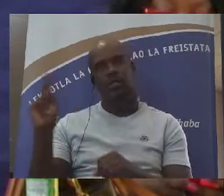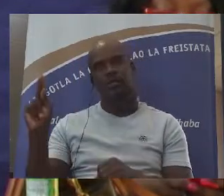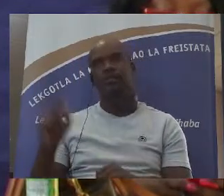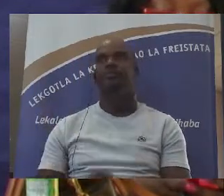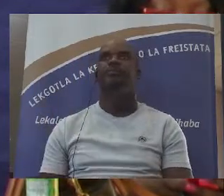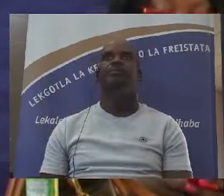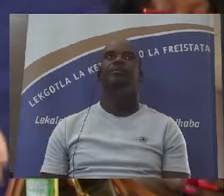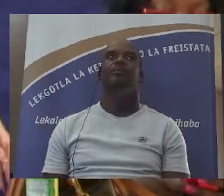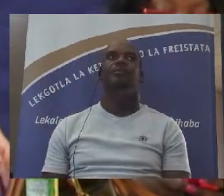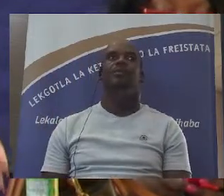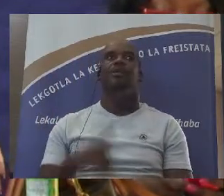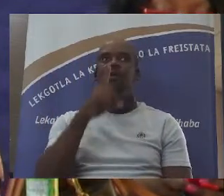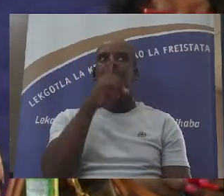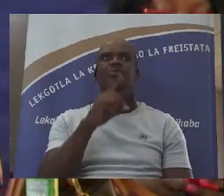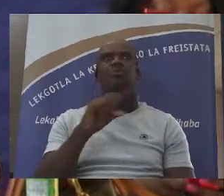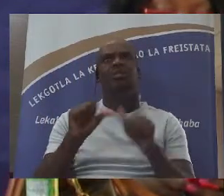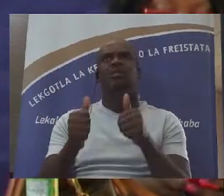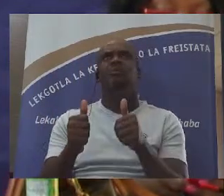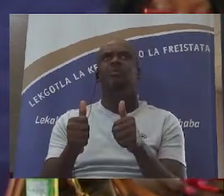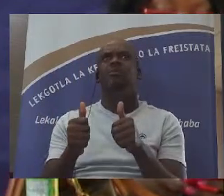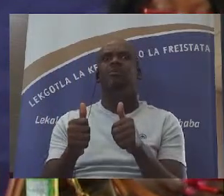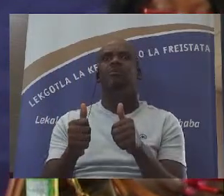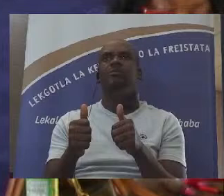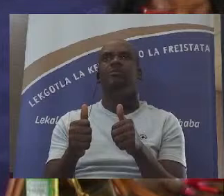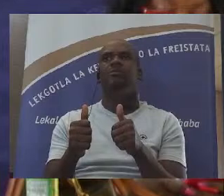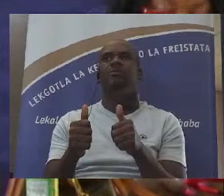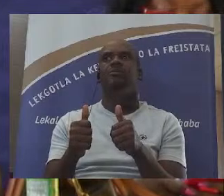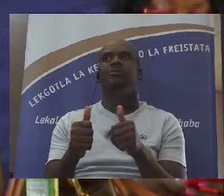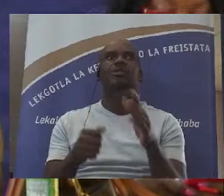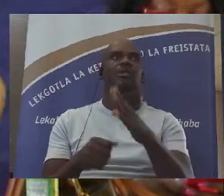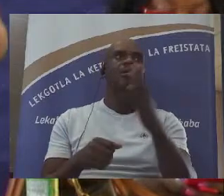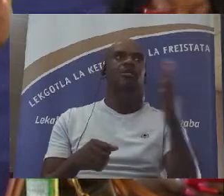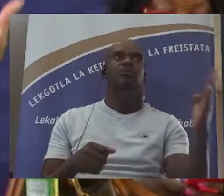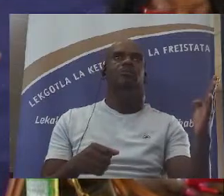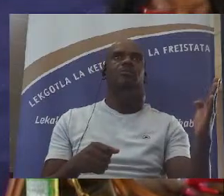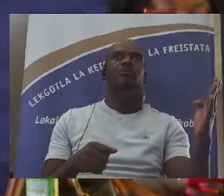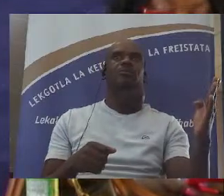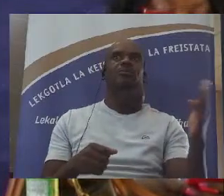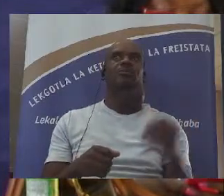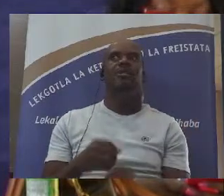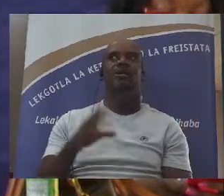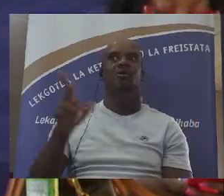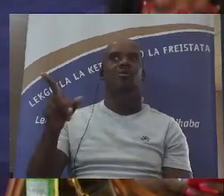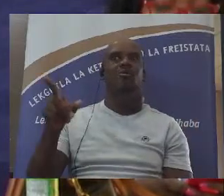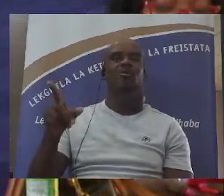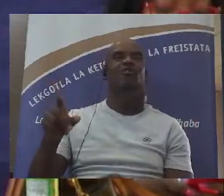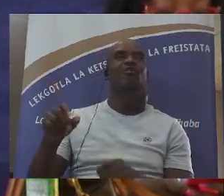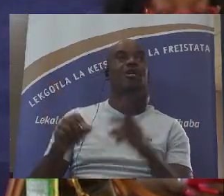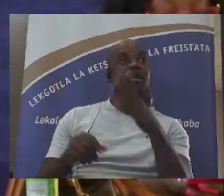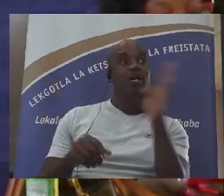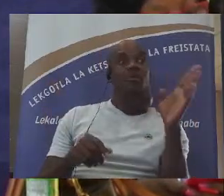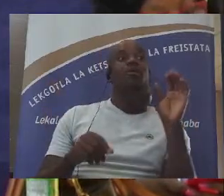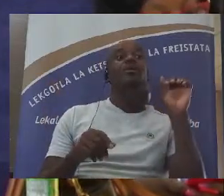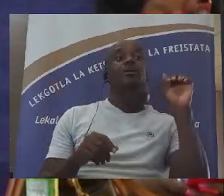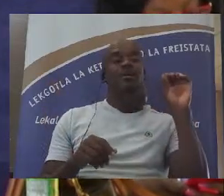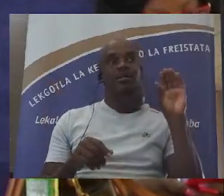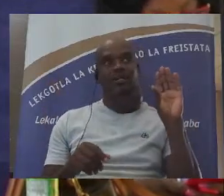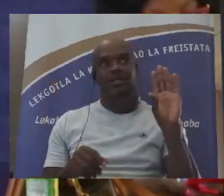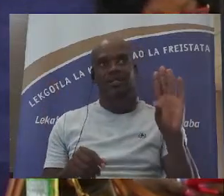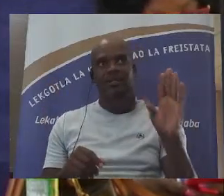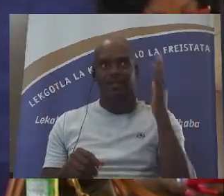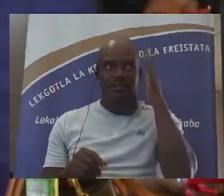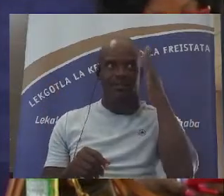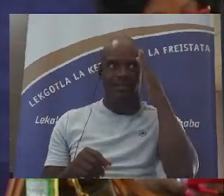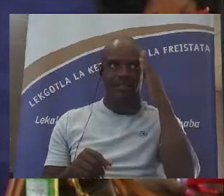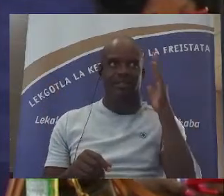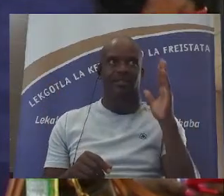Ha le bue le kgotsofetse. E re ke tla ka nqeng mona ke a tseba ke tla thola batho ba bua. Ke kopa matsoho